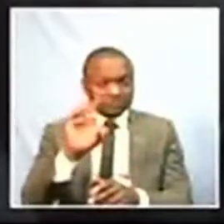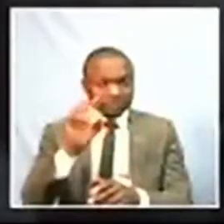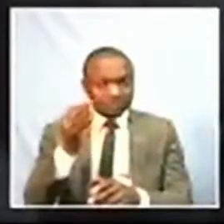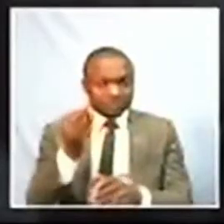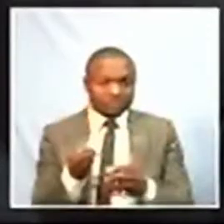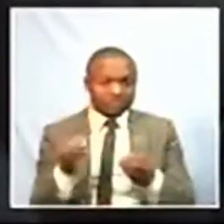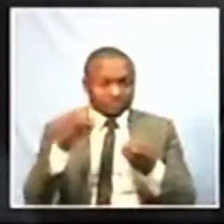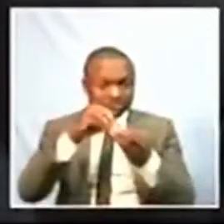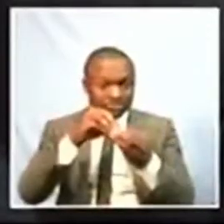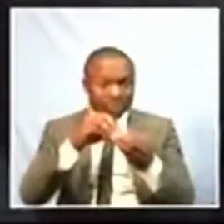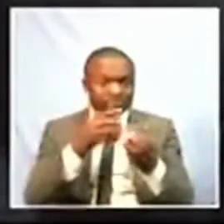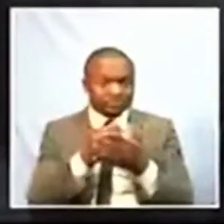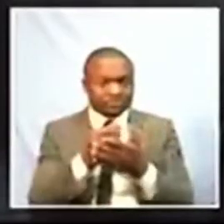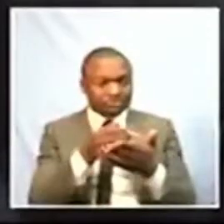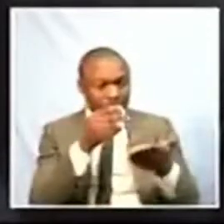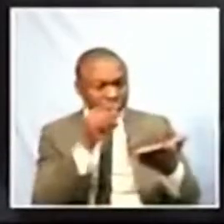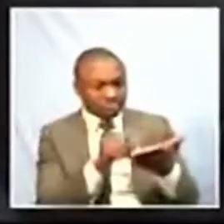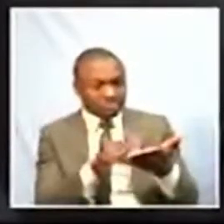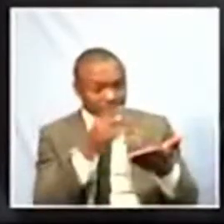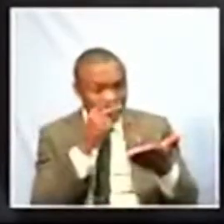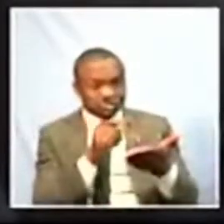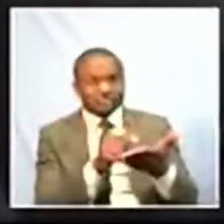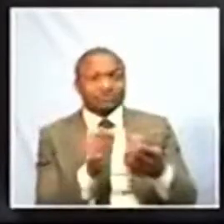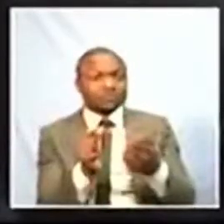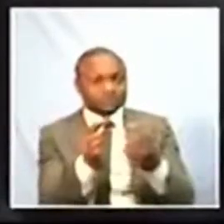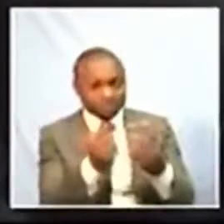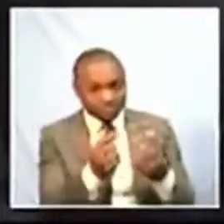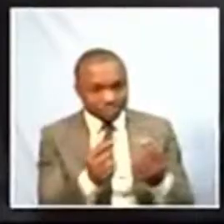I think this is how I'm seeing this situation, Chair.